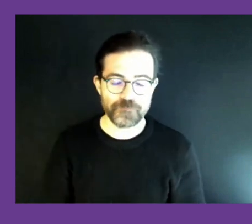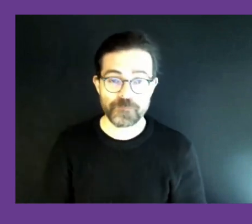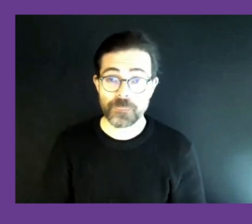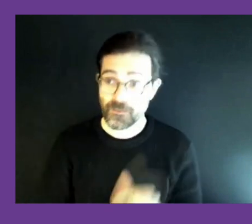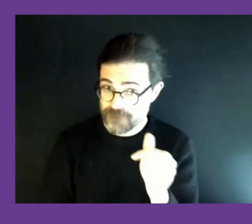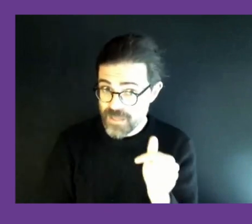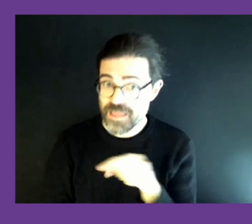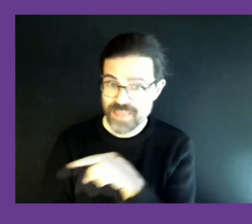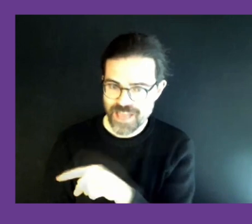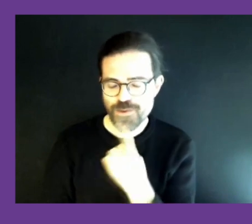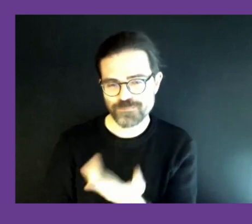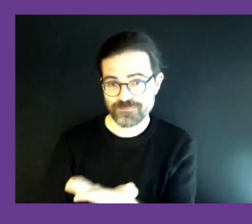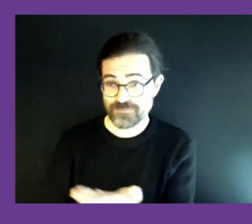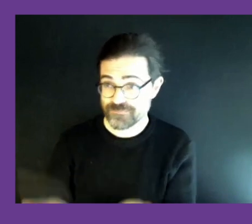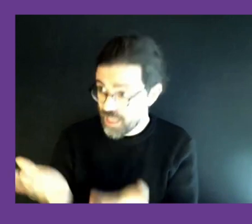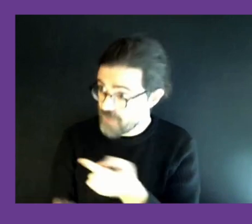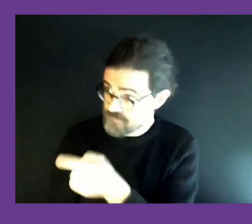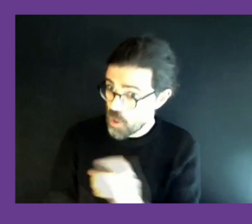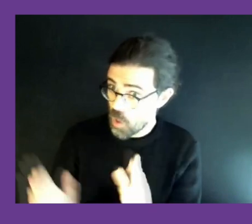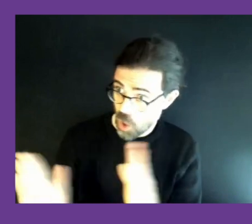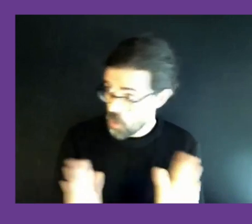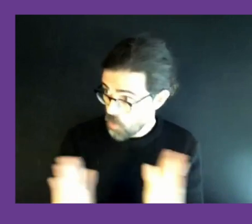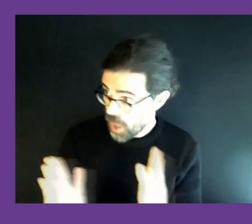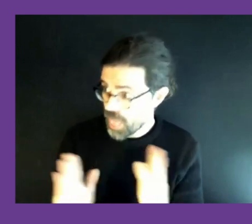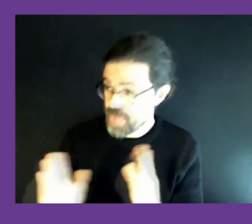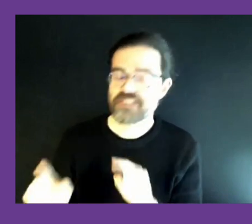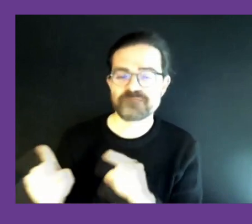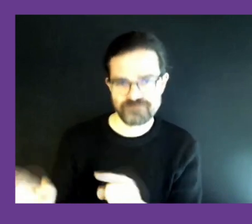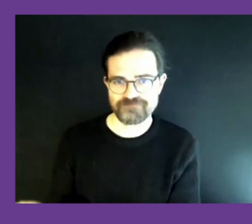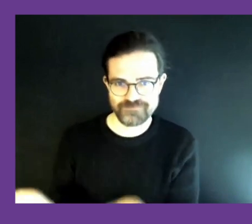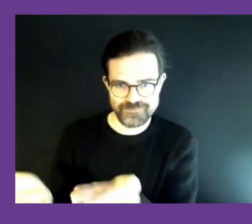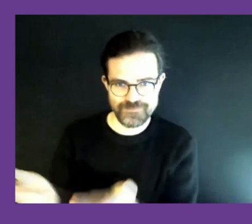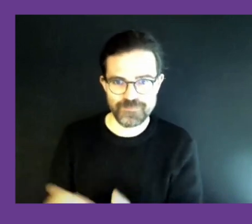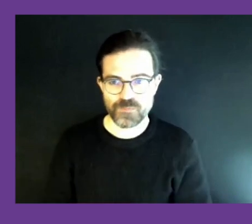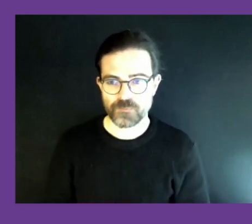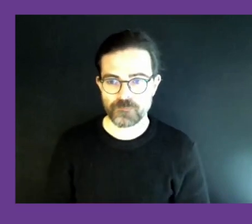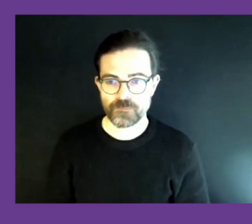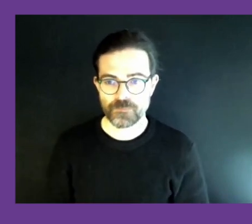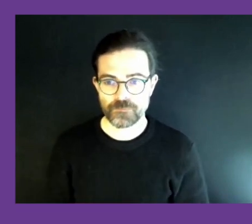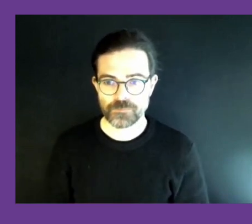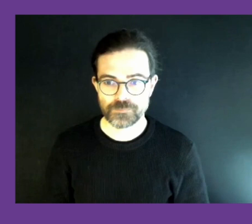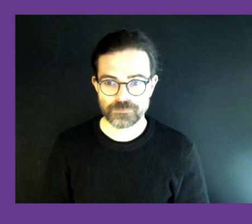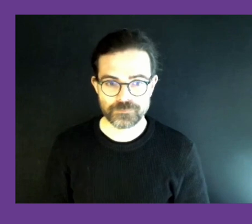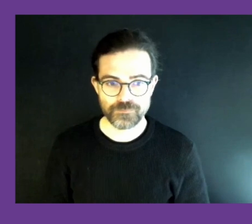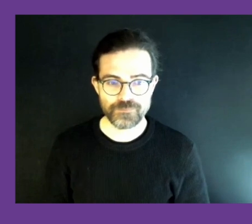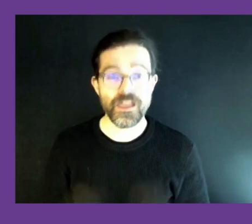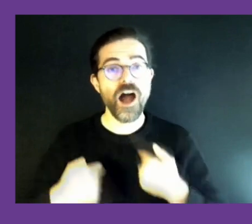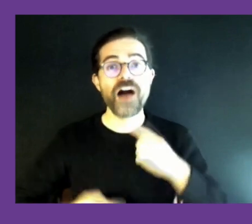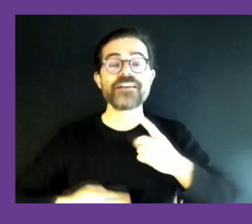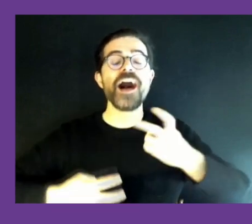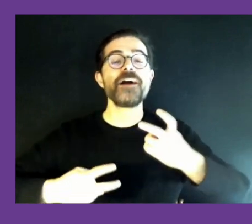a lot, Chiara. I have the same problem as Chiara. I tend to speak faster.